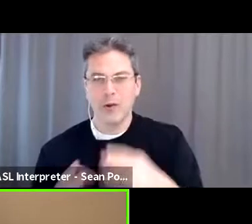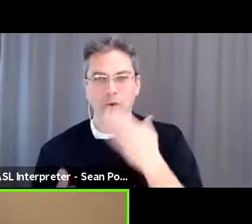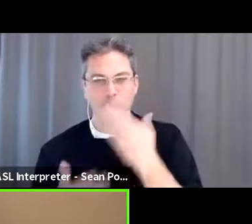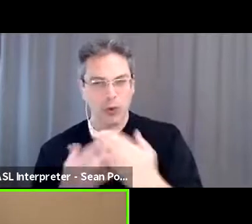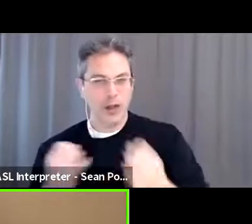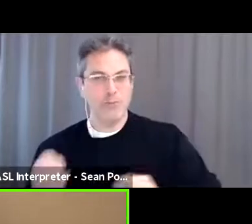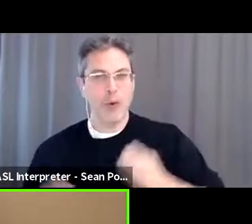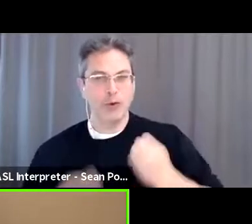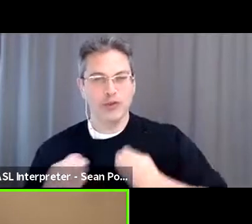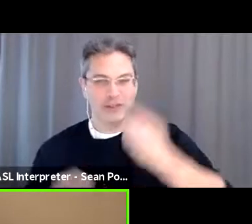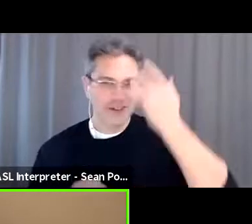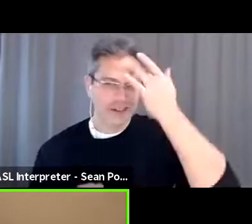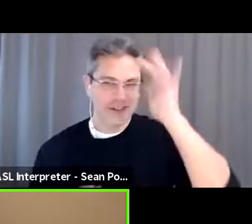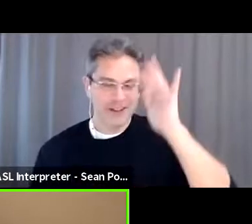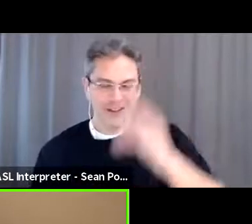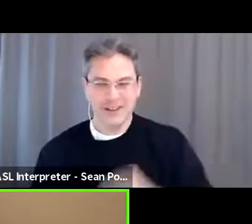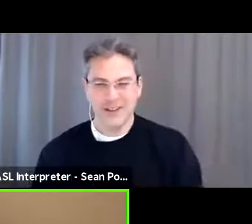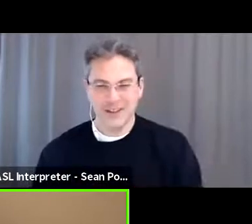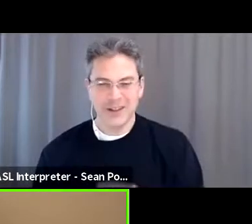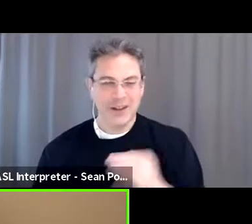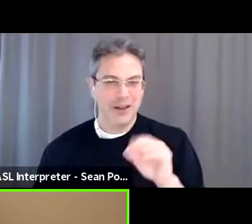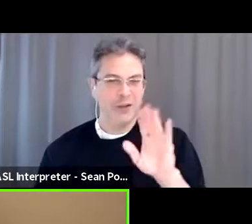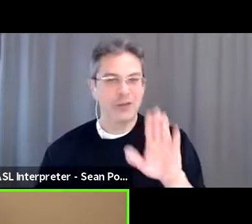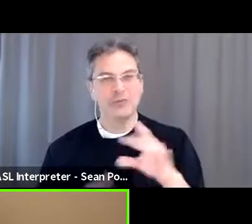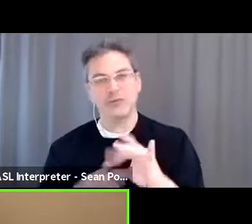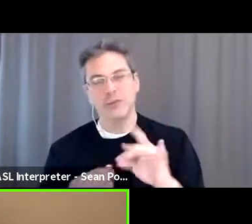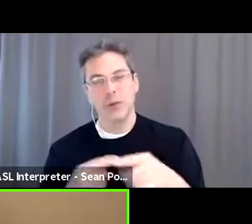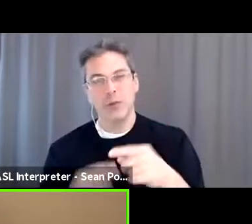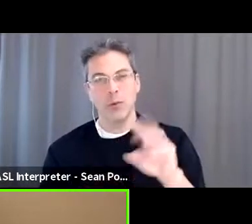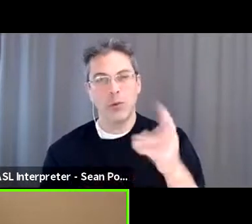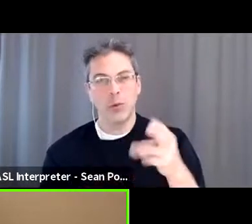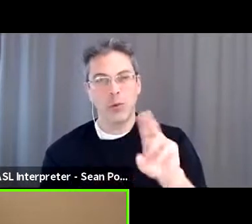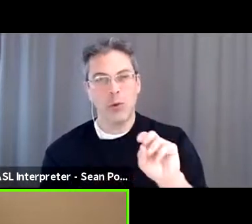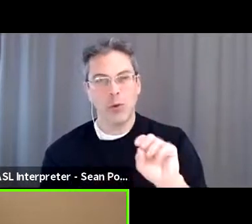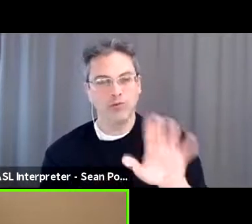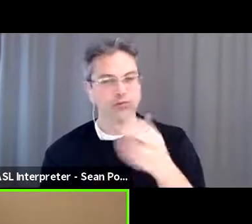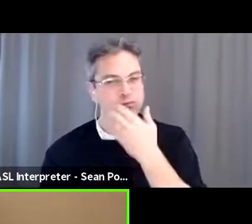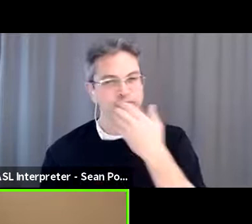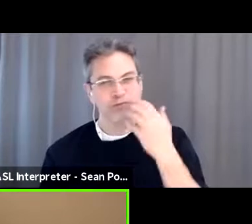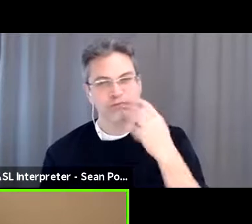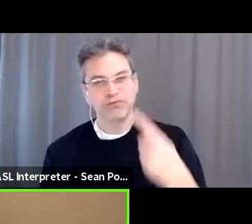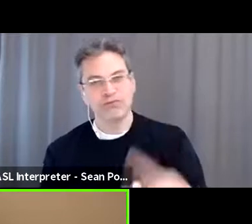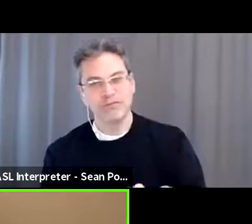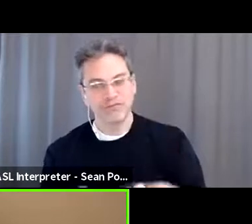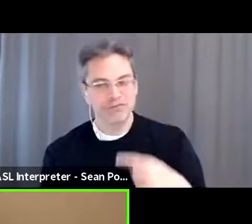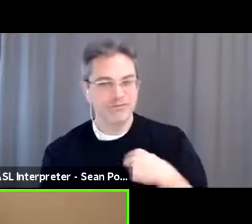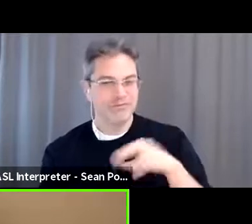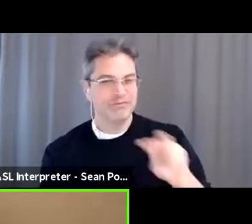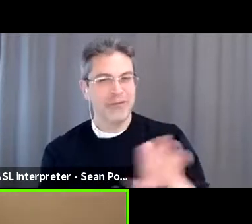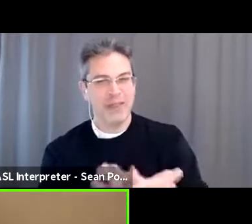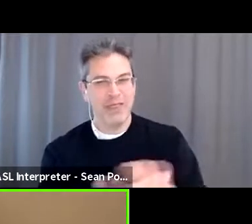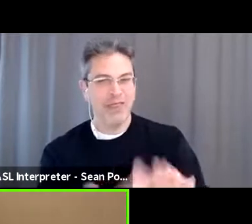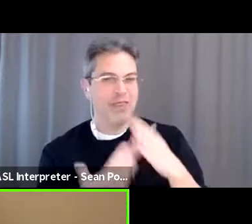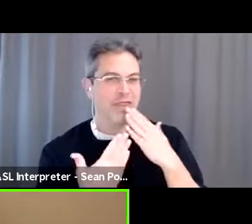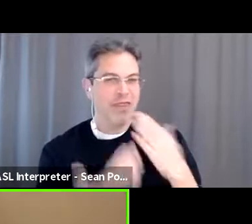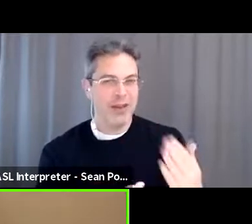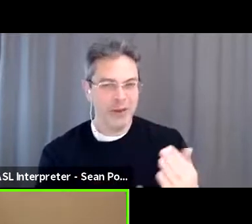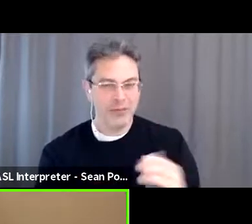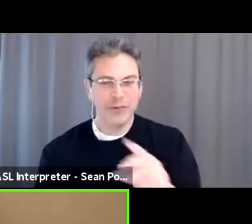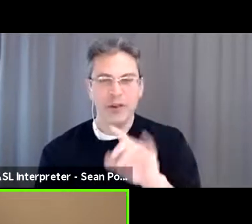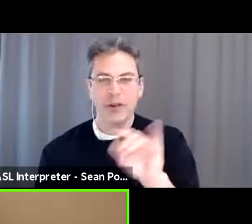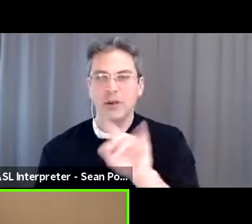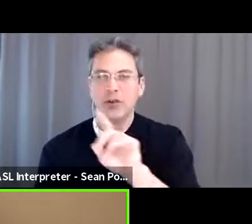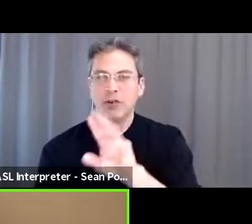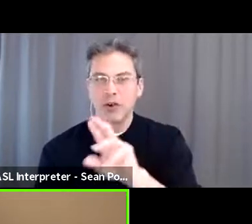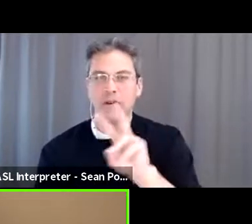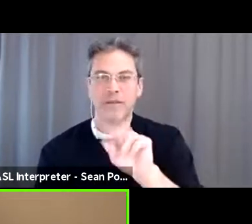appreciated the warm words you had about WHO. And to Dr. Van Katwijk, I want to use something that you